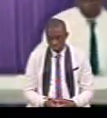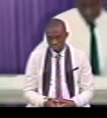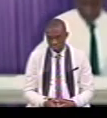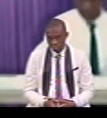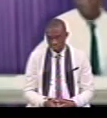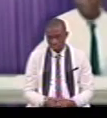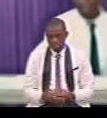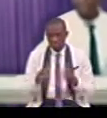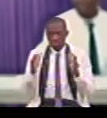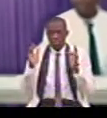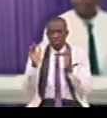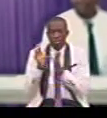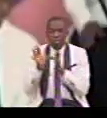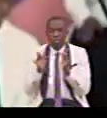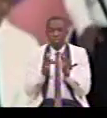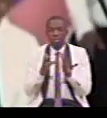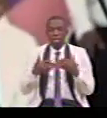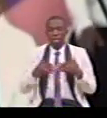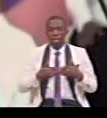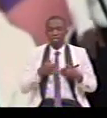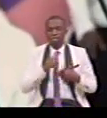this is